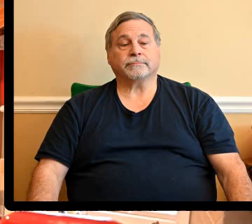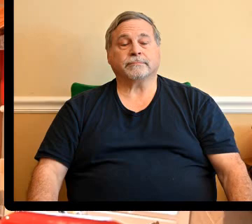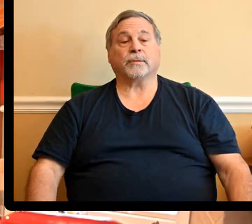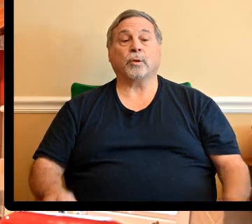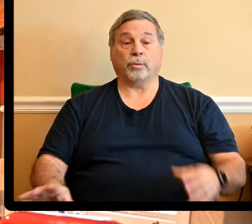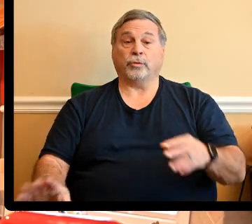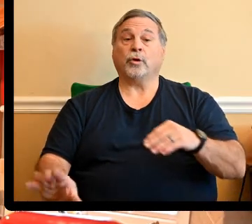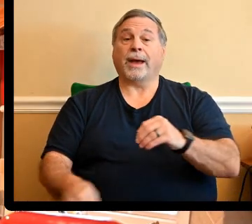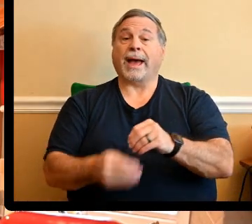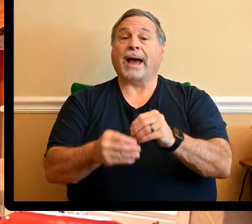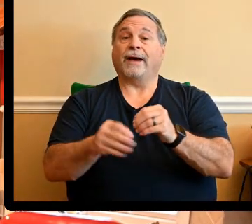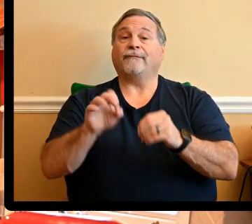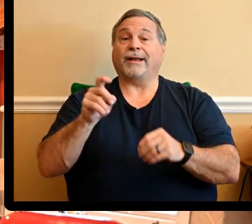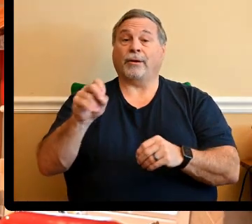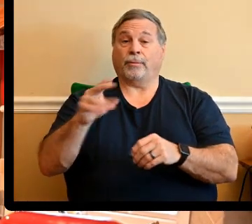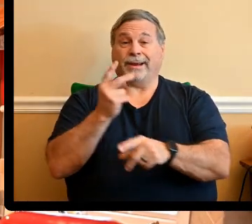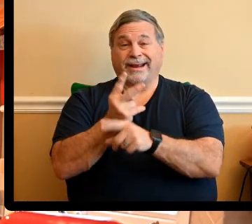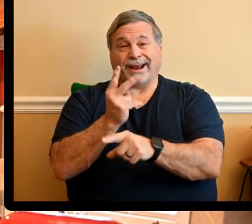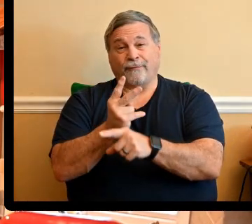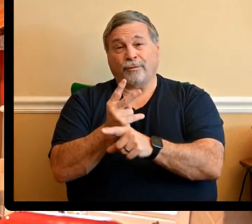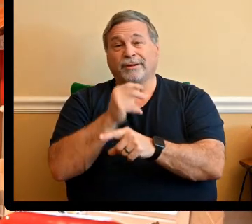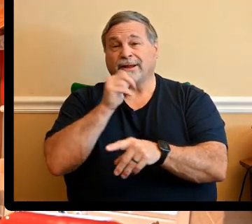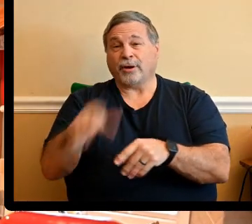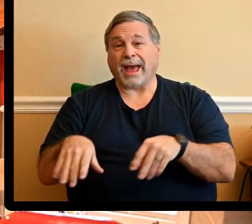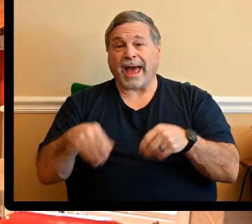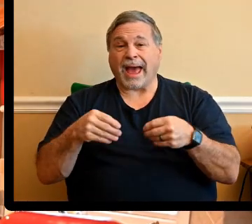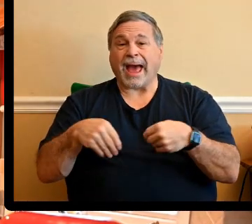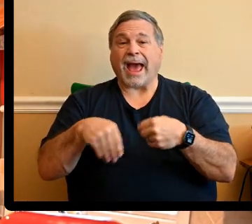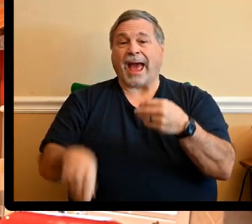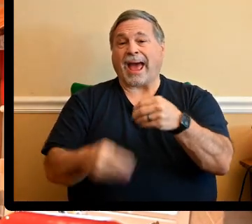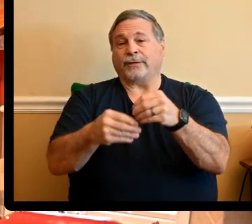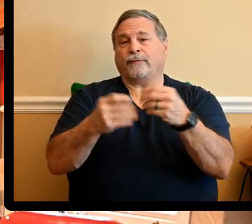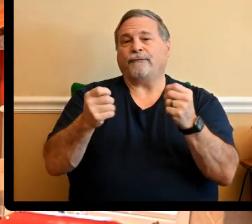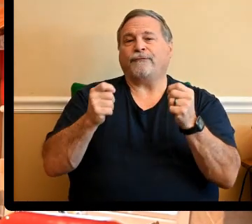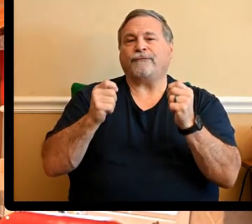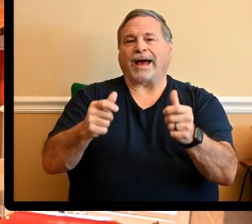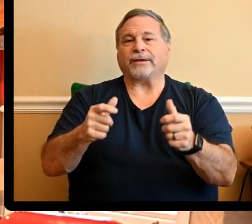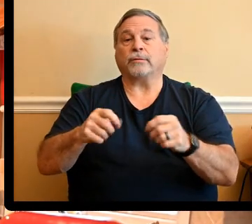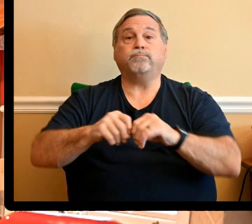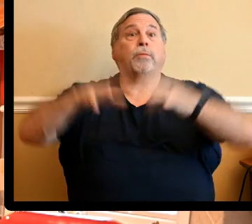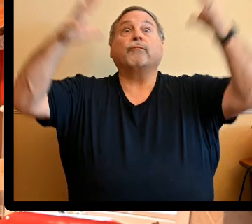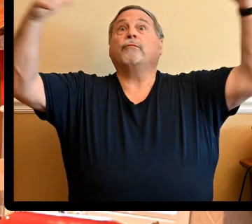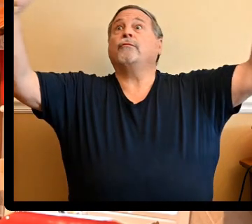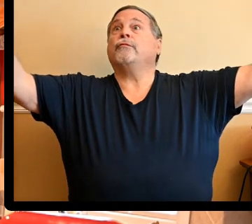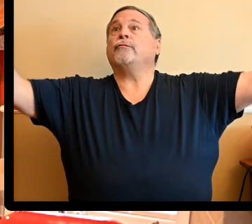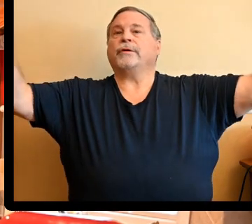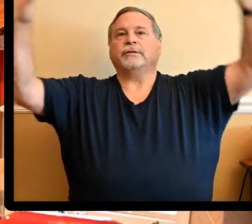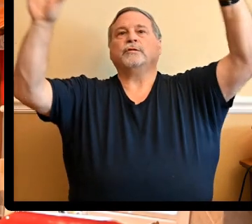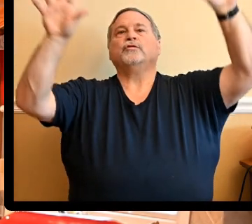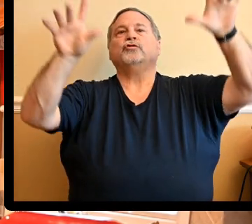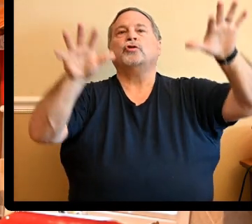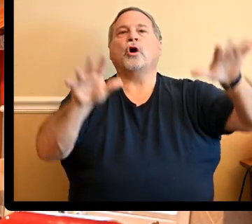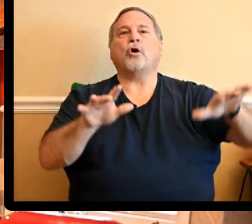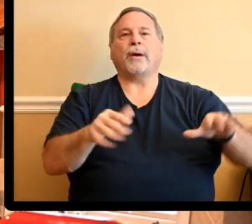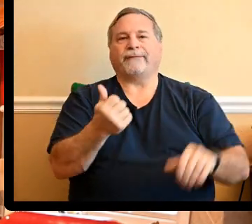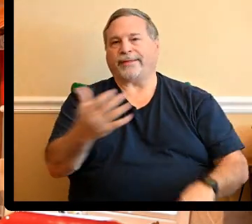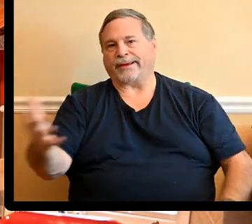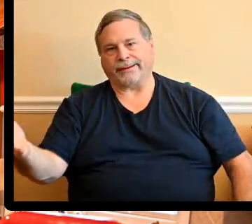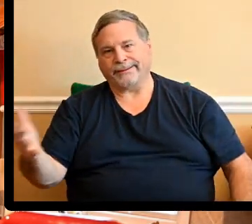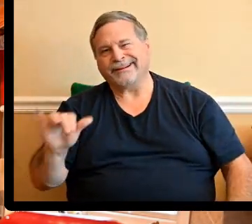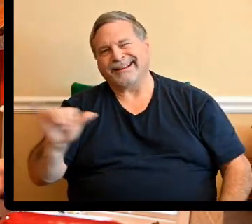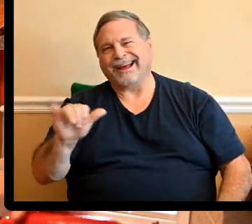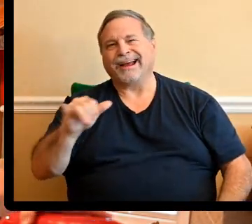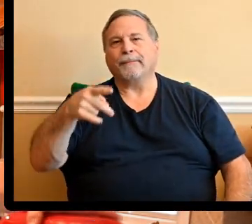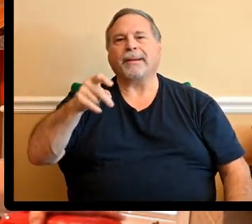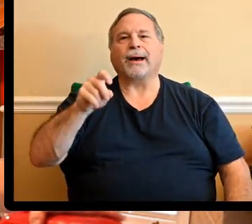Now when you add flour, you just have to be careful. If you add it too fast, it'll just go everywhere and you'll just snow your entire counter.